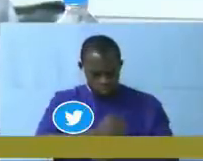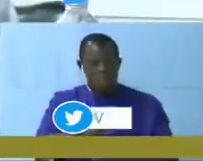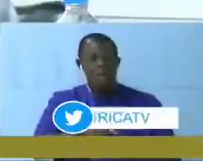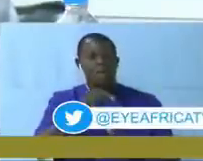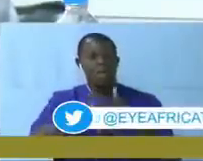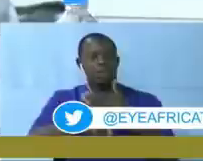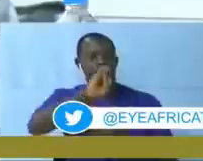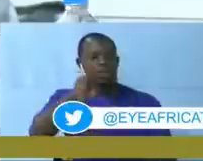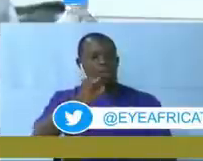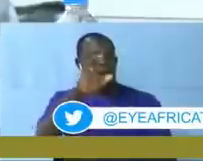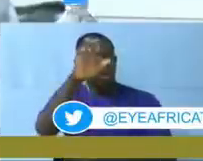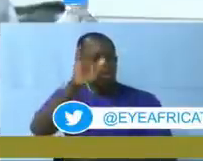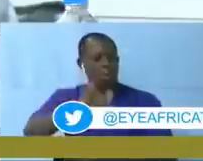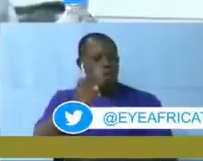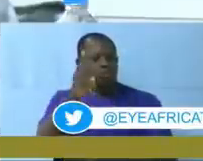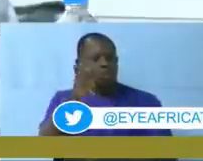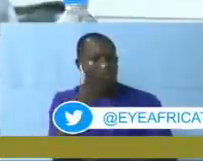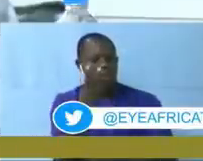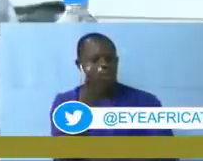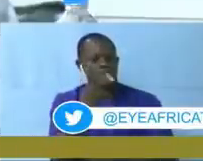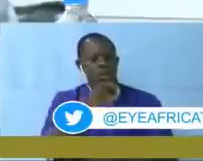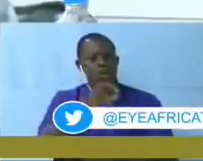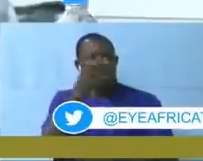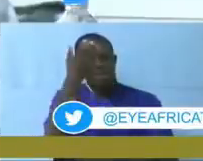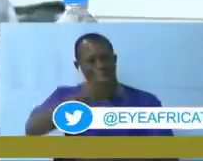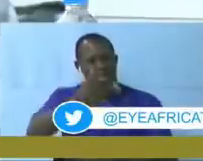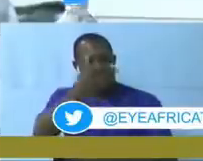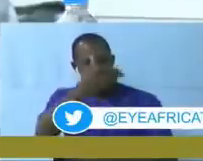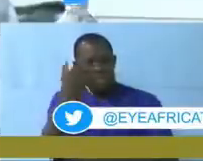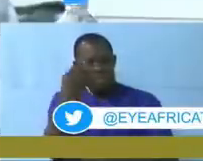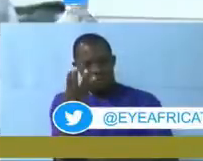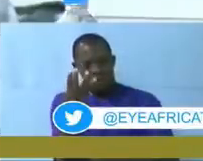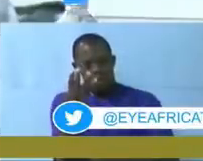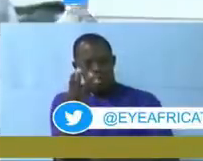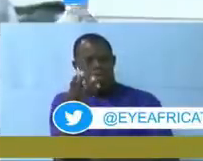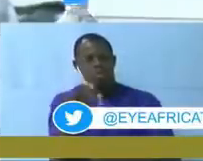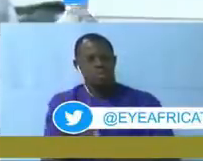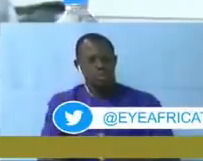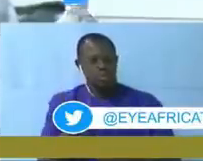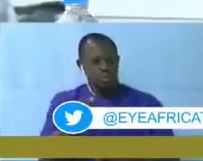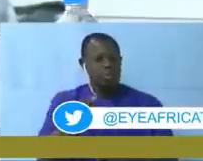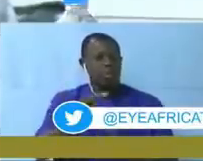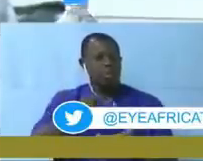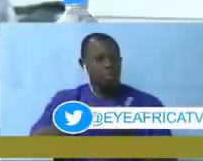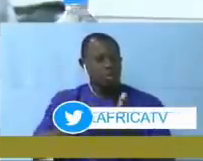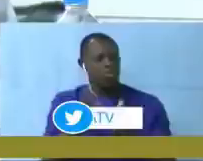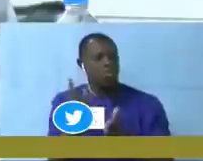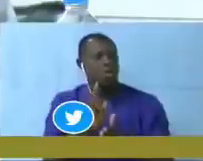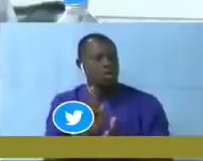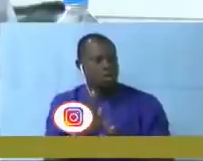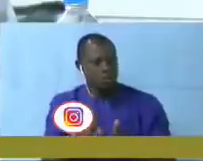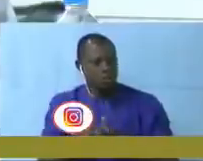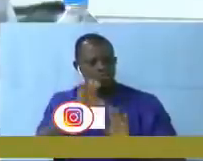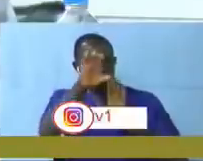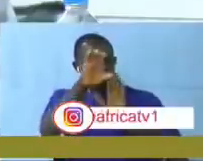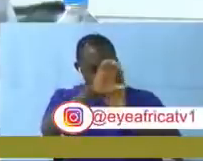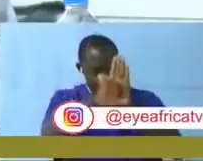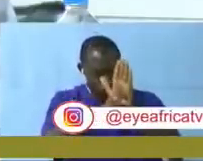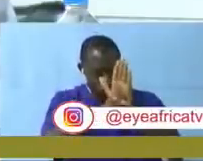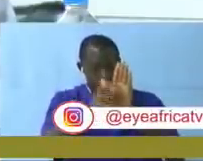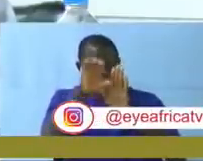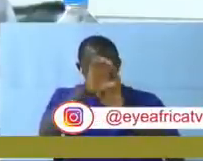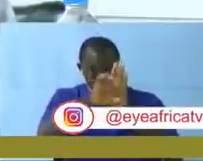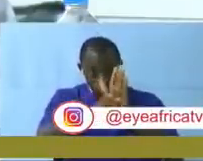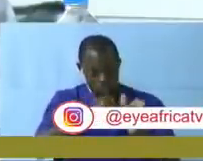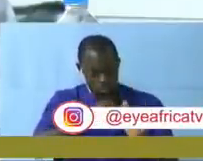1994. Kof nañ fi nguur nak ci 1994 ci wéri July. That means the constitutional order was